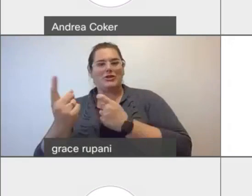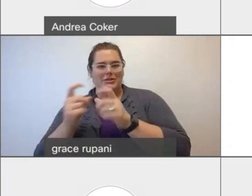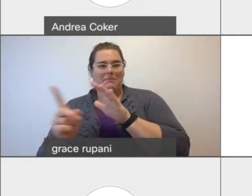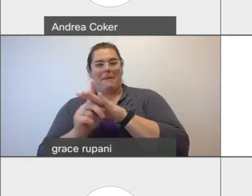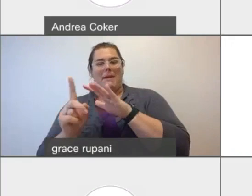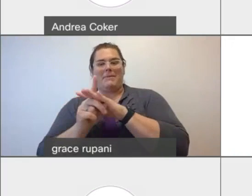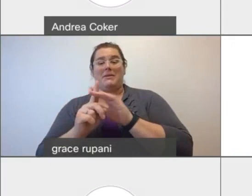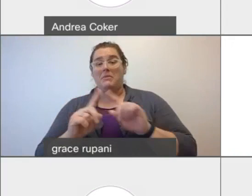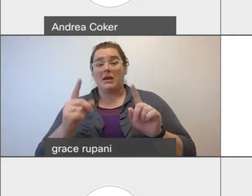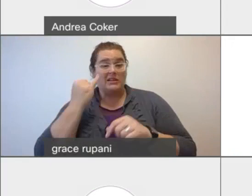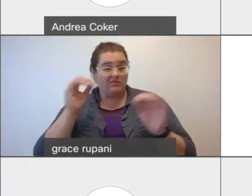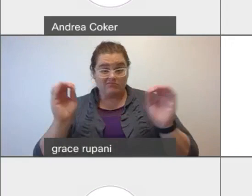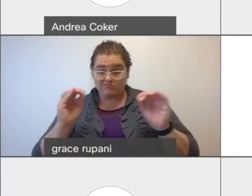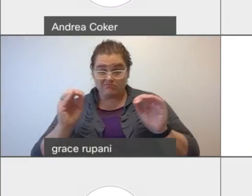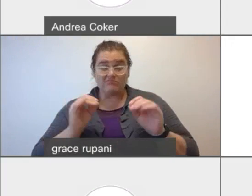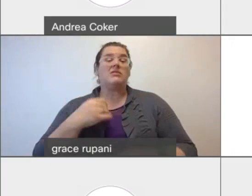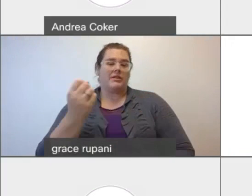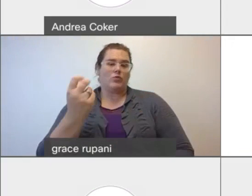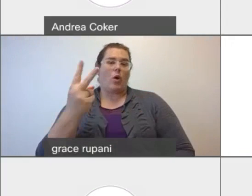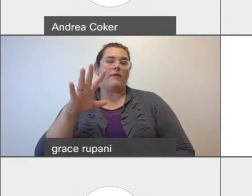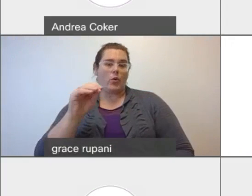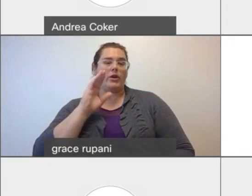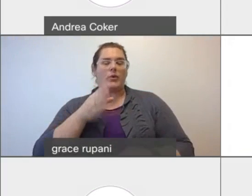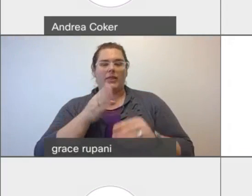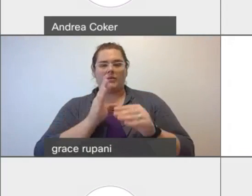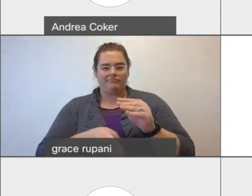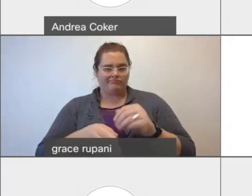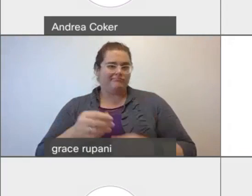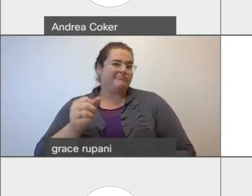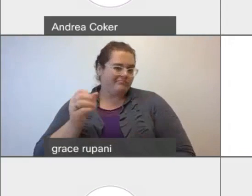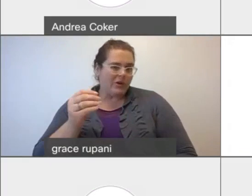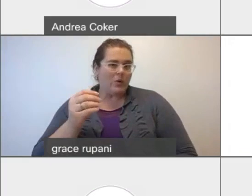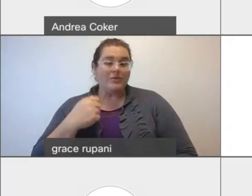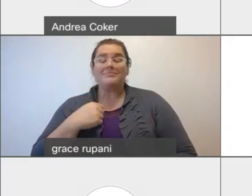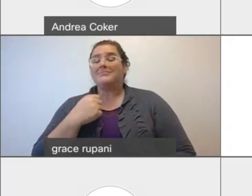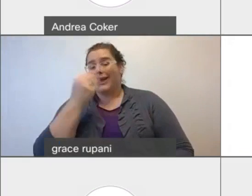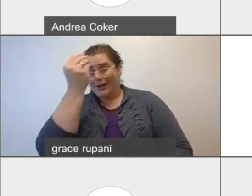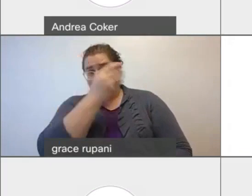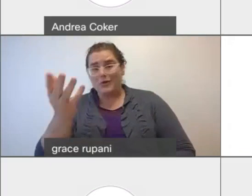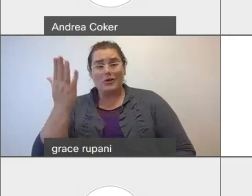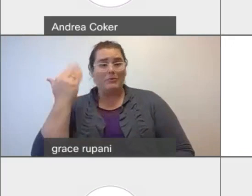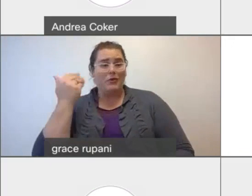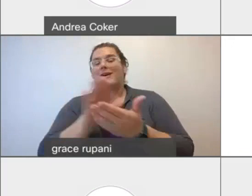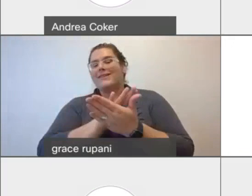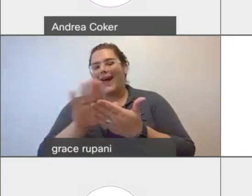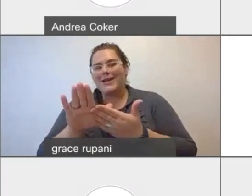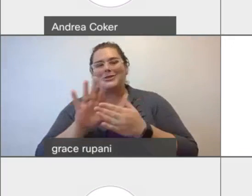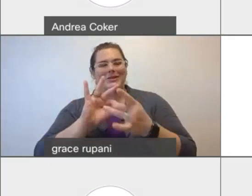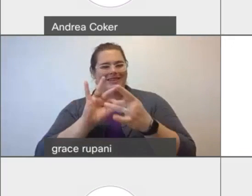at 12:40 if we hear nothing before then. So like I said, nice to be connecting with people